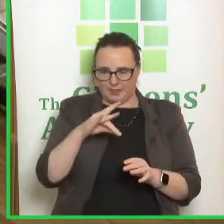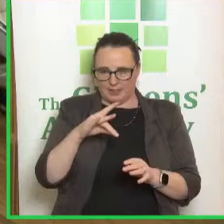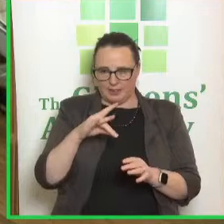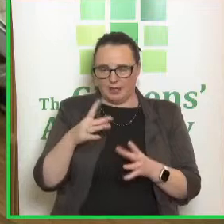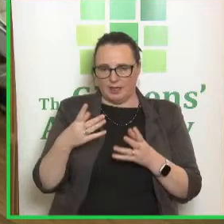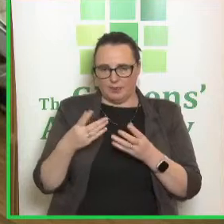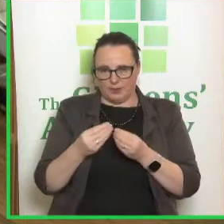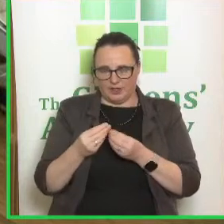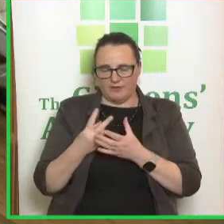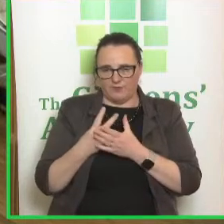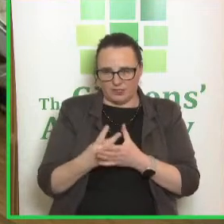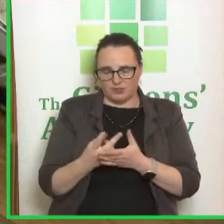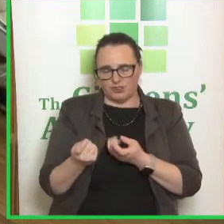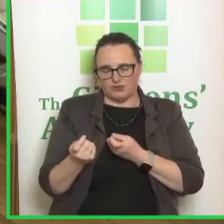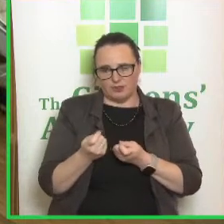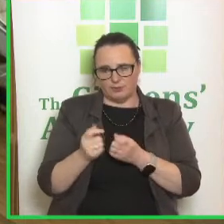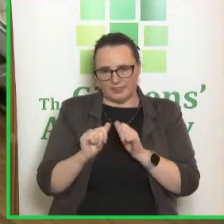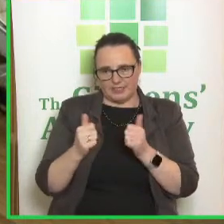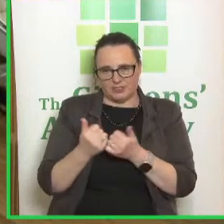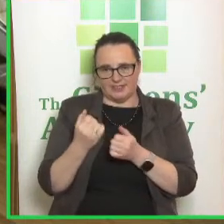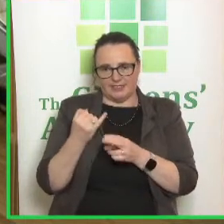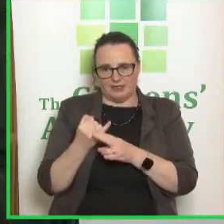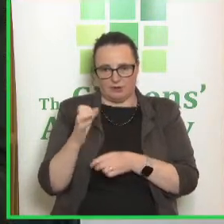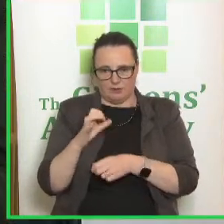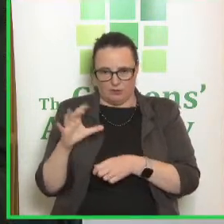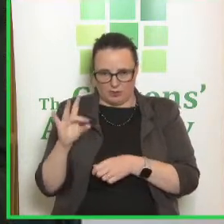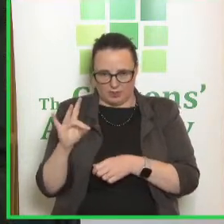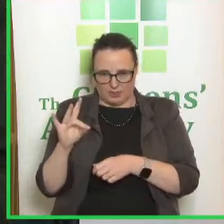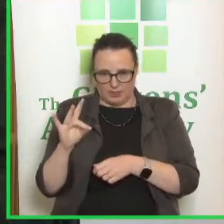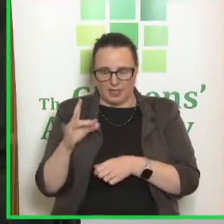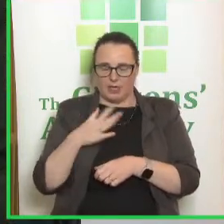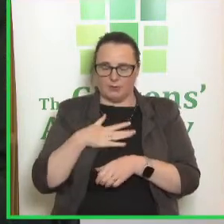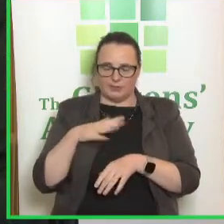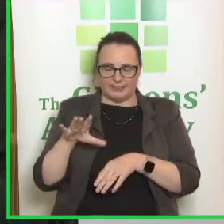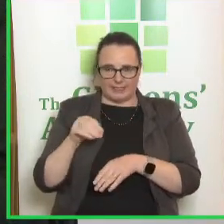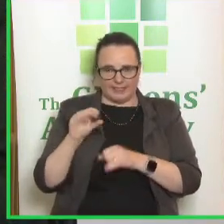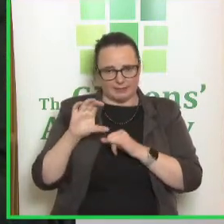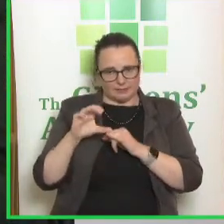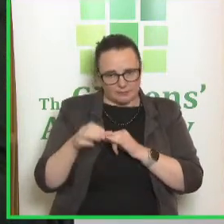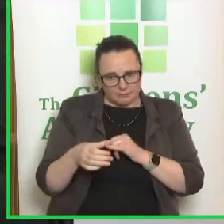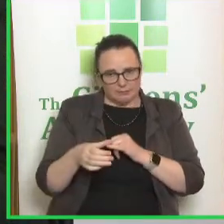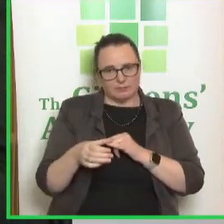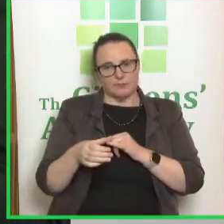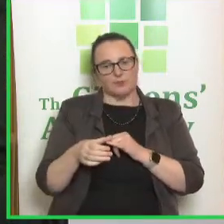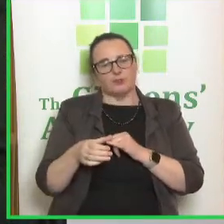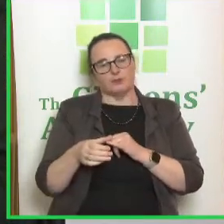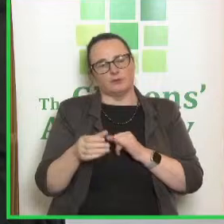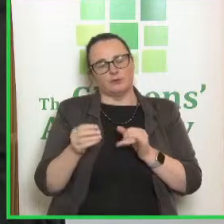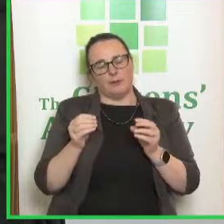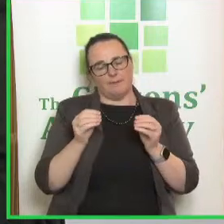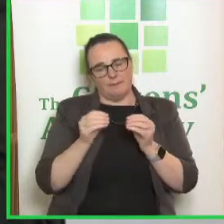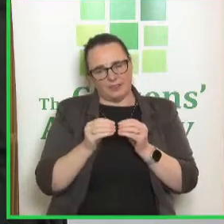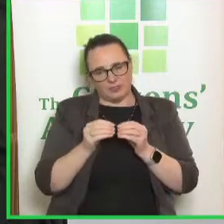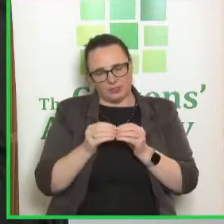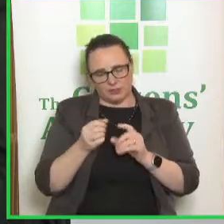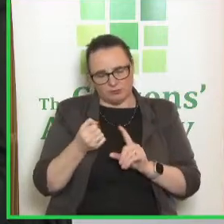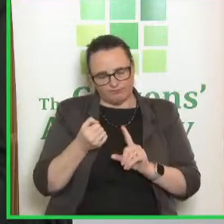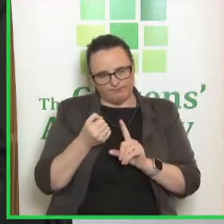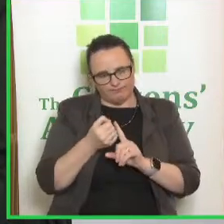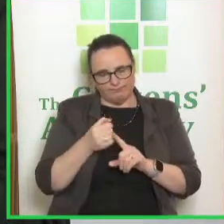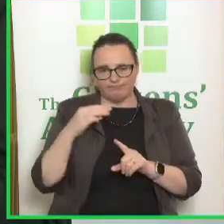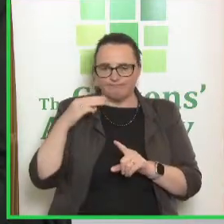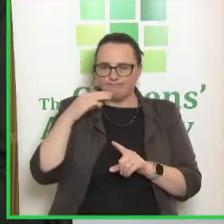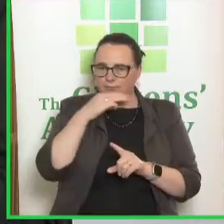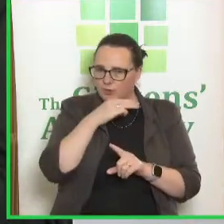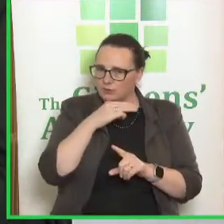voluntary treatment agency, Table Group in Cork. And I just want to take the opportunity, adding device in, to underline the importance of